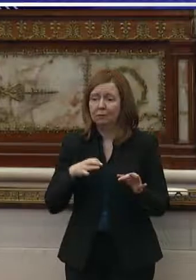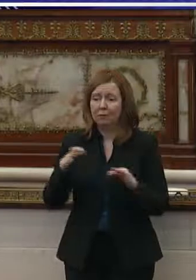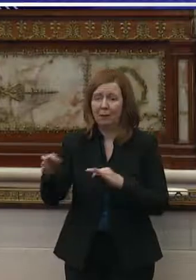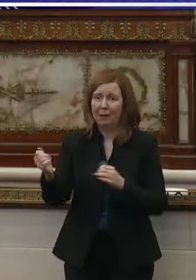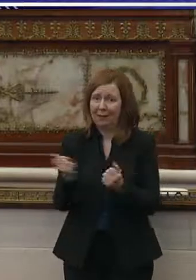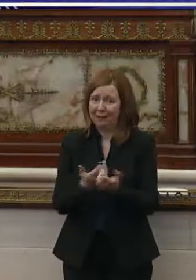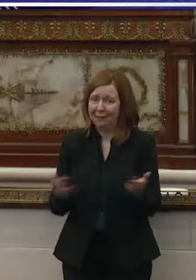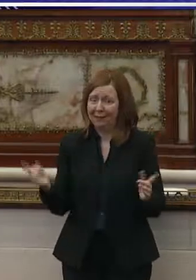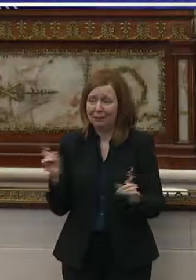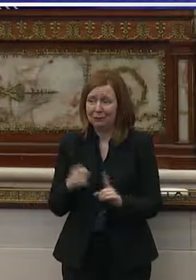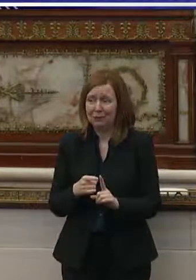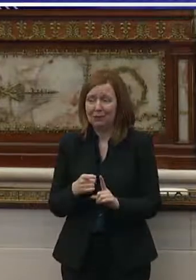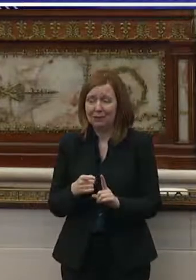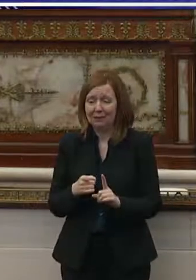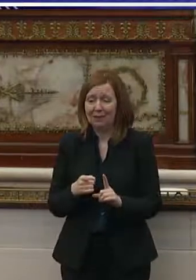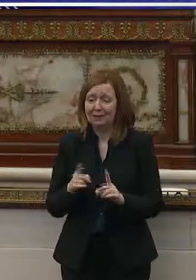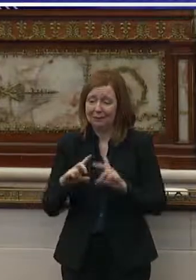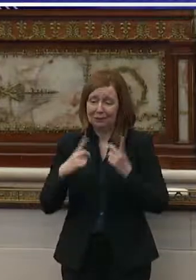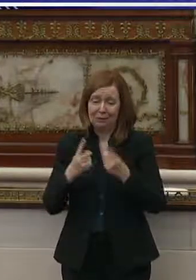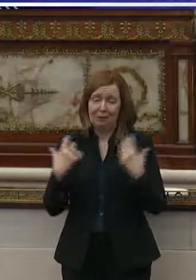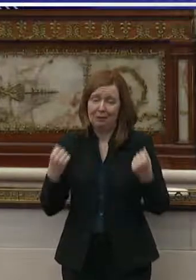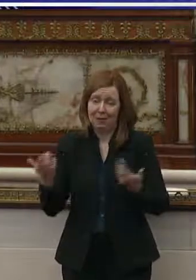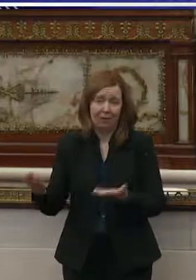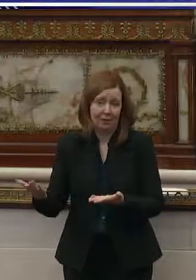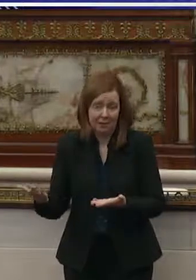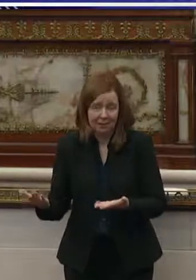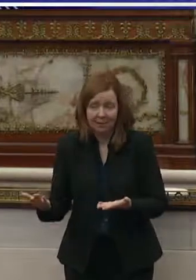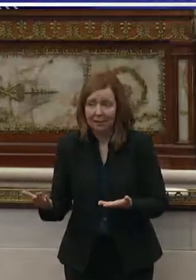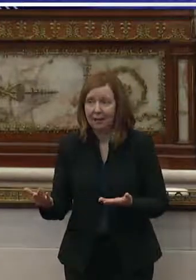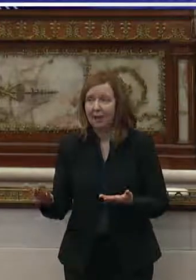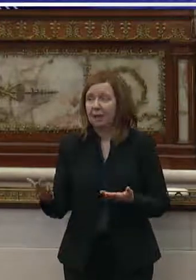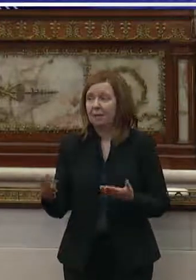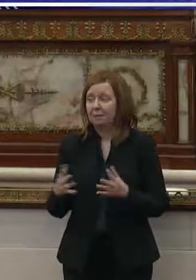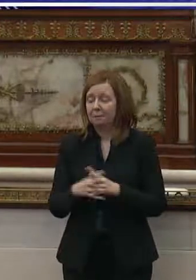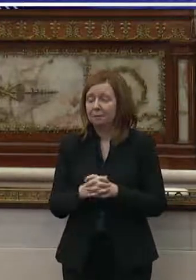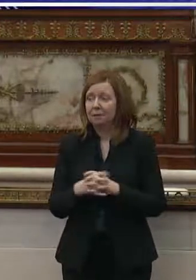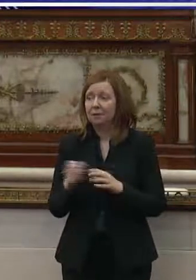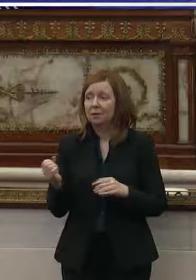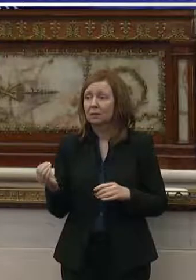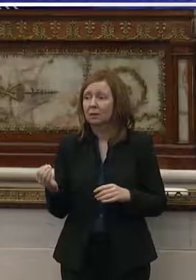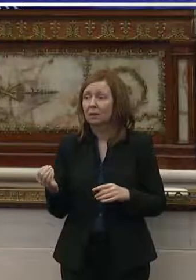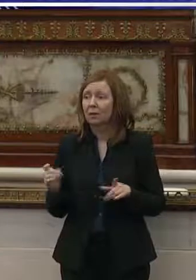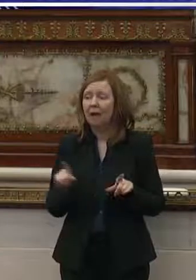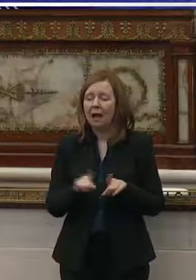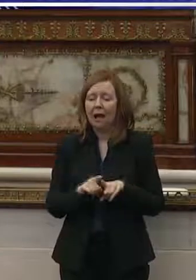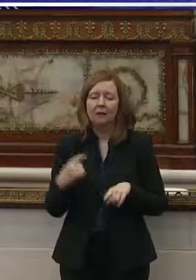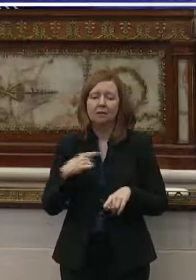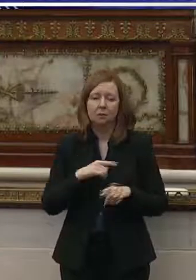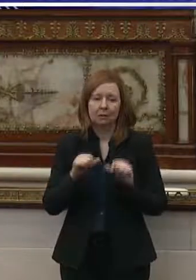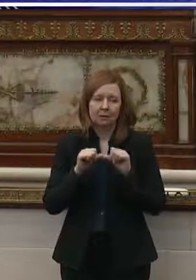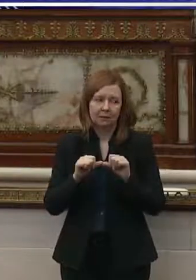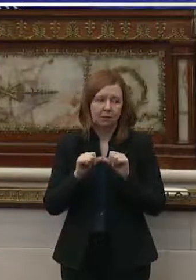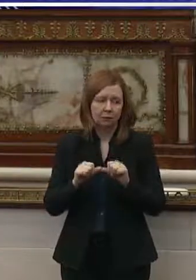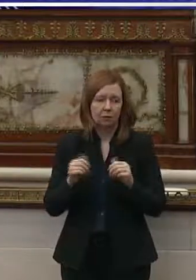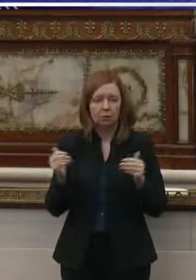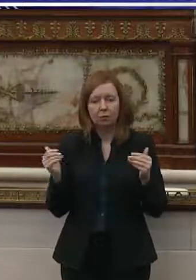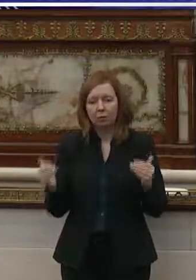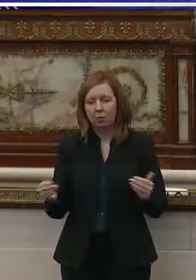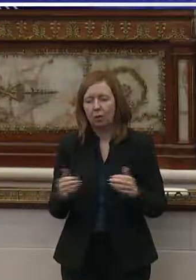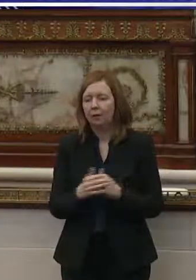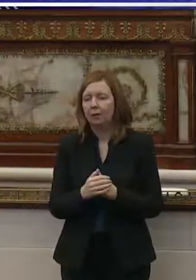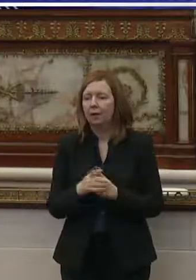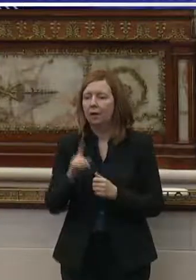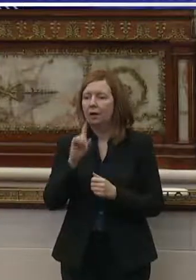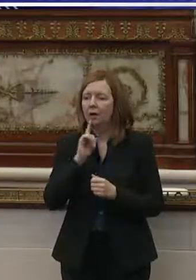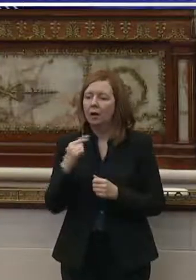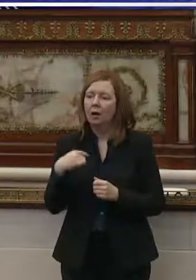over to the department expression of interest. So as we continue to move forward,